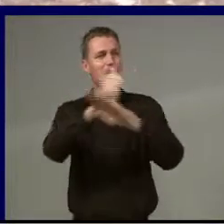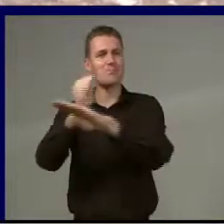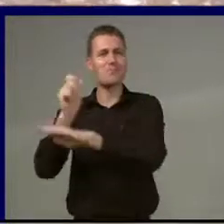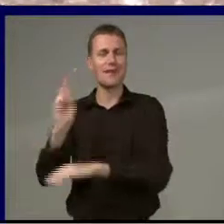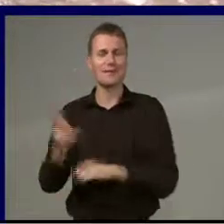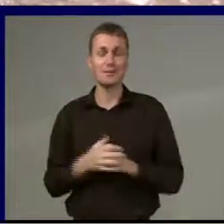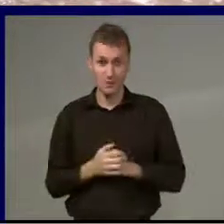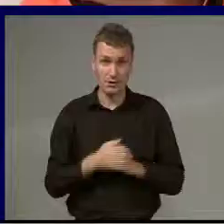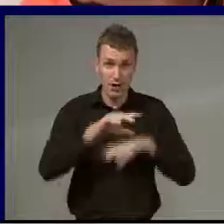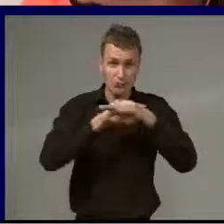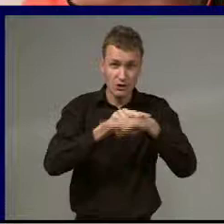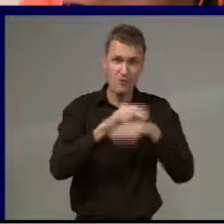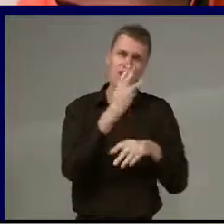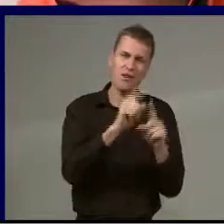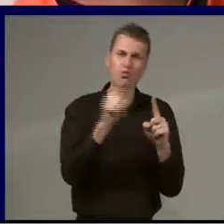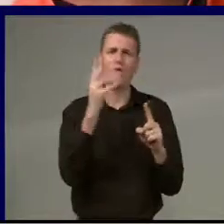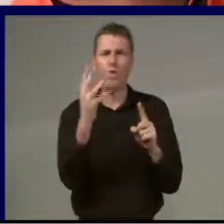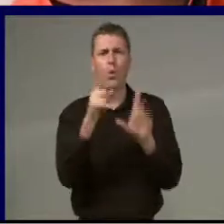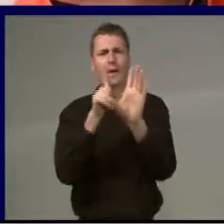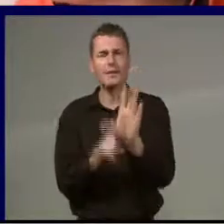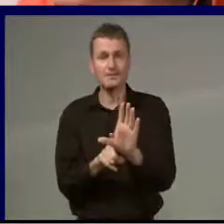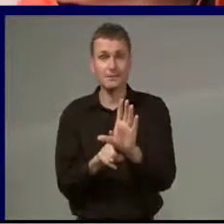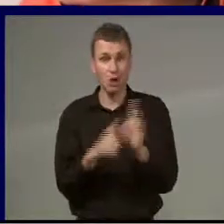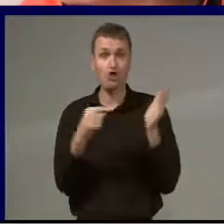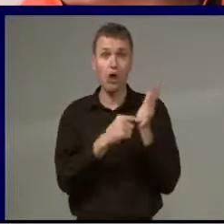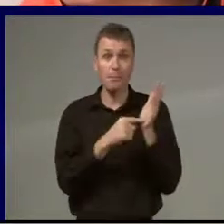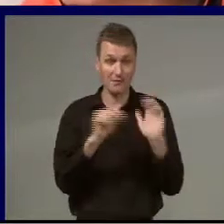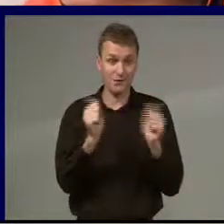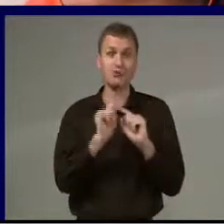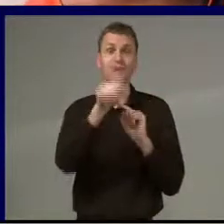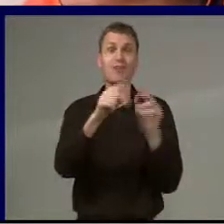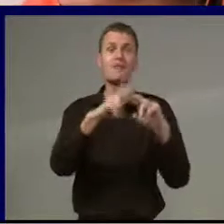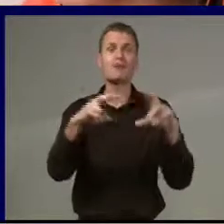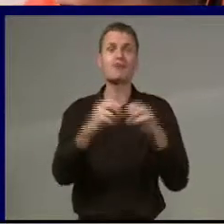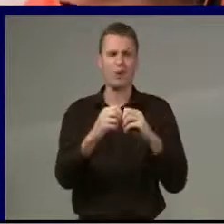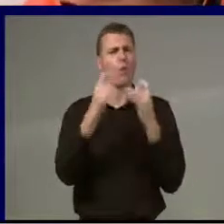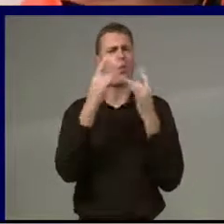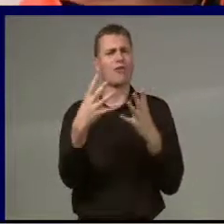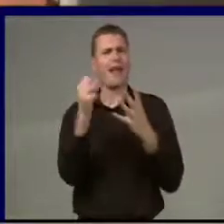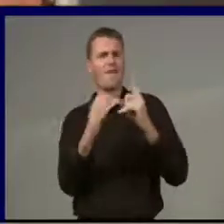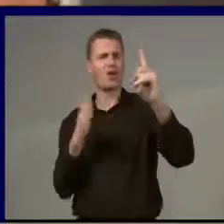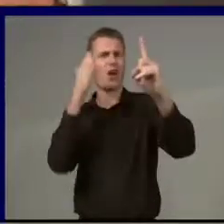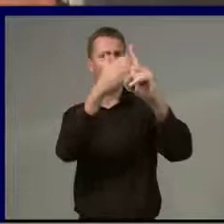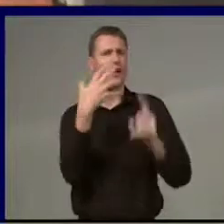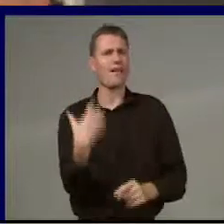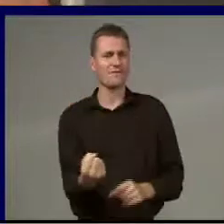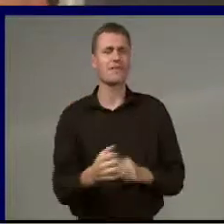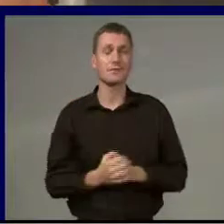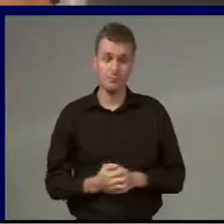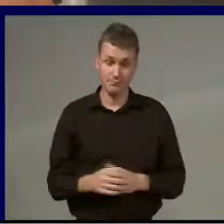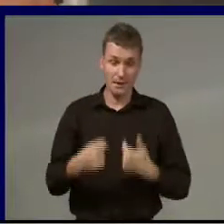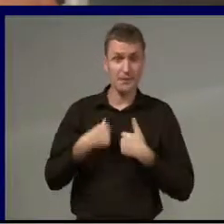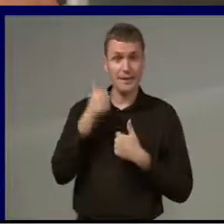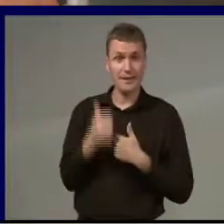4 years to complete. Tom is due to finish in February and he's already set long-term goals. I'd like to go into project